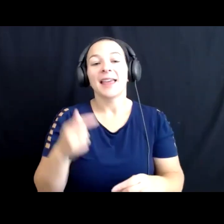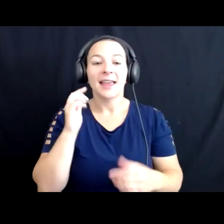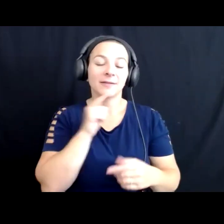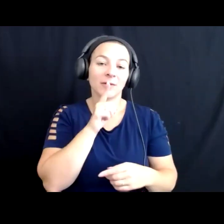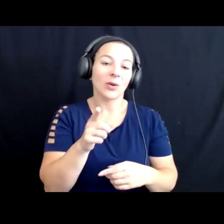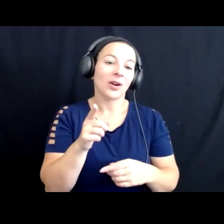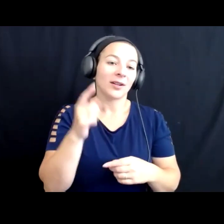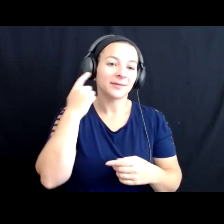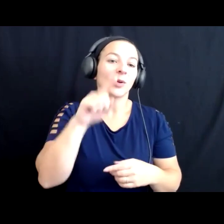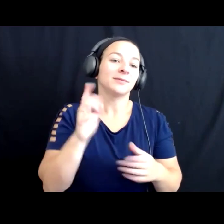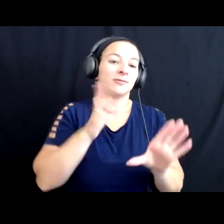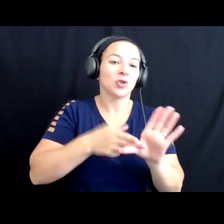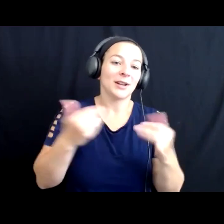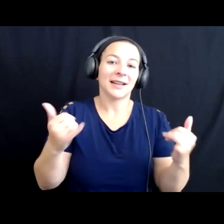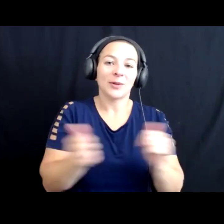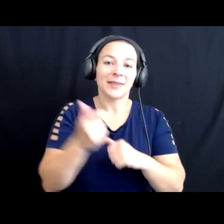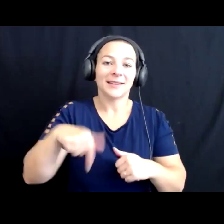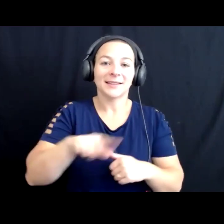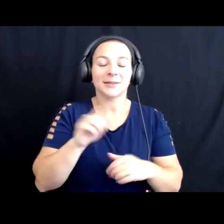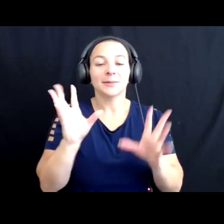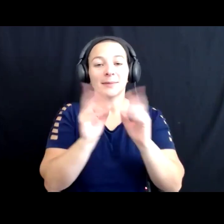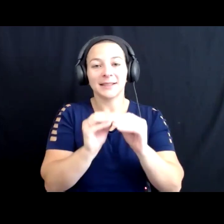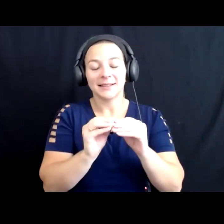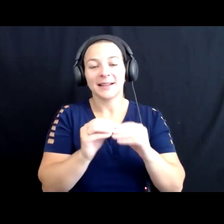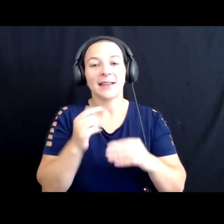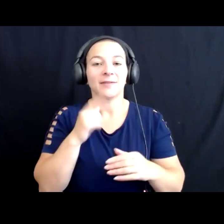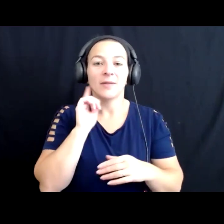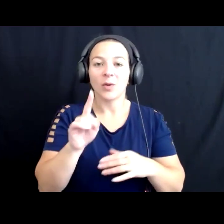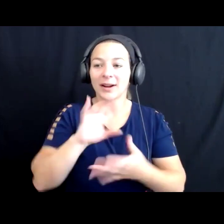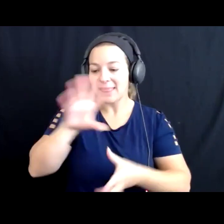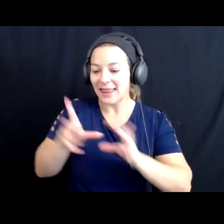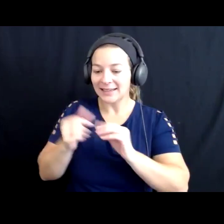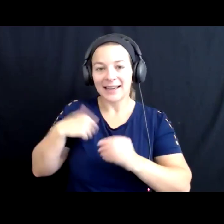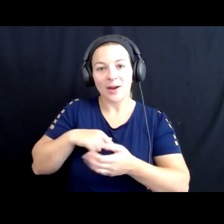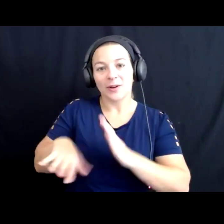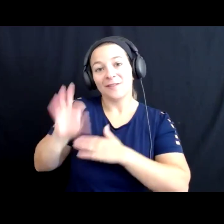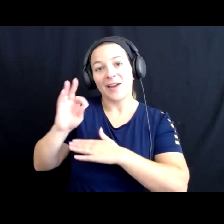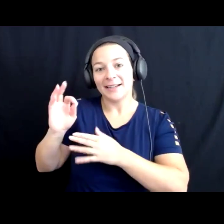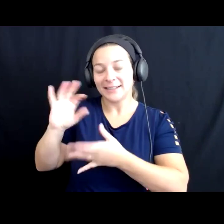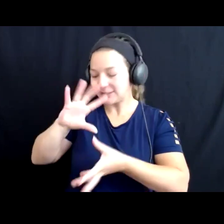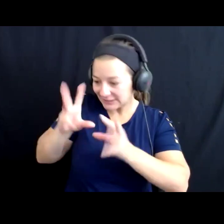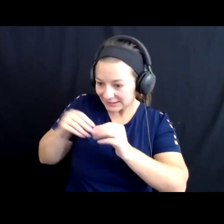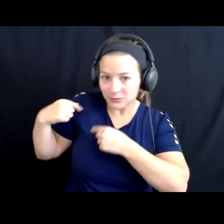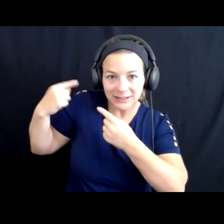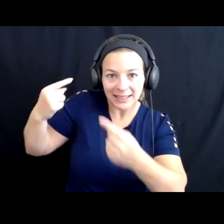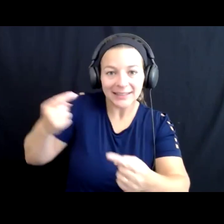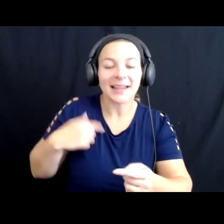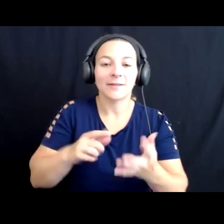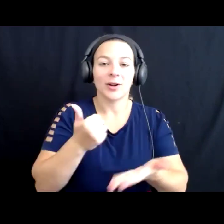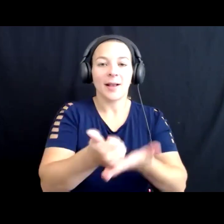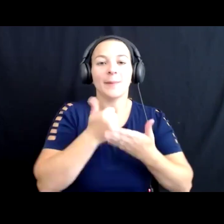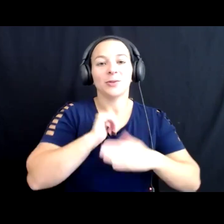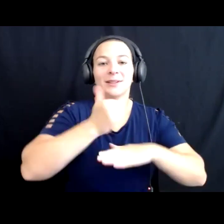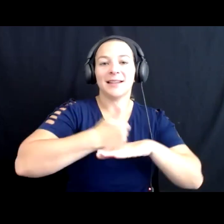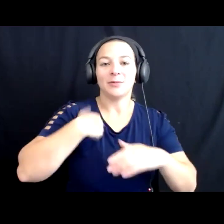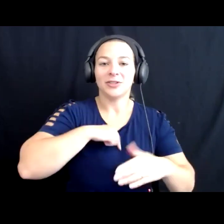symposium our findings to date and to map out for us the next steps on both pieces. And then